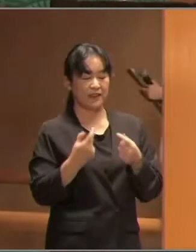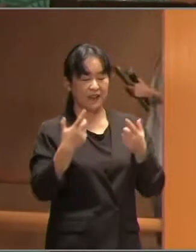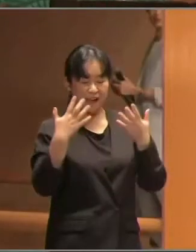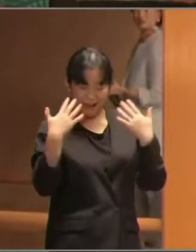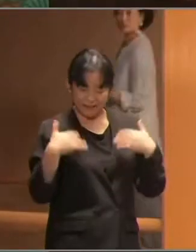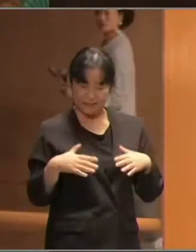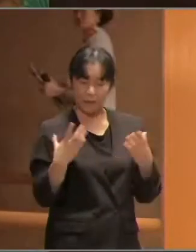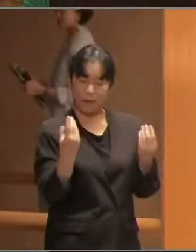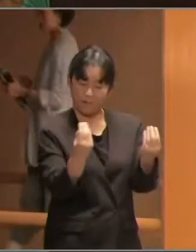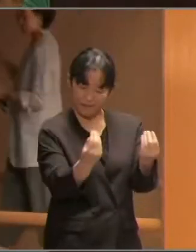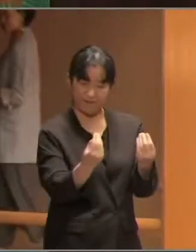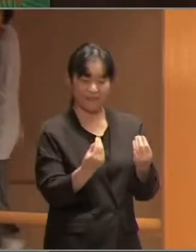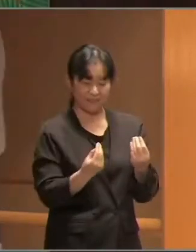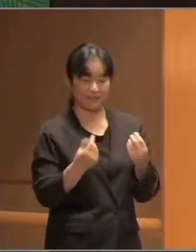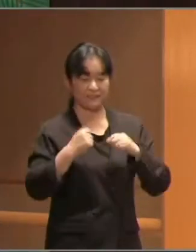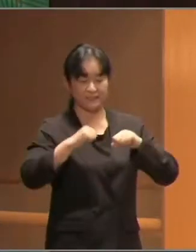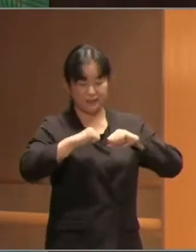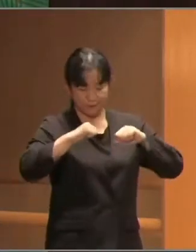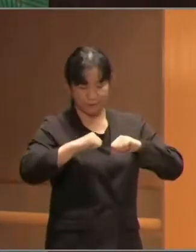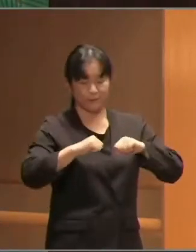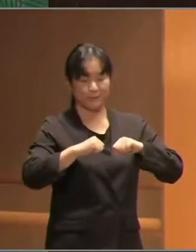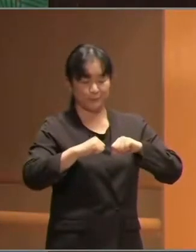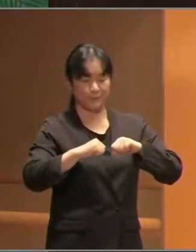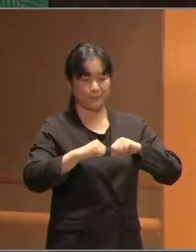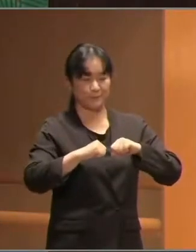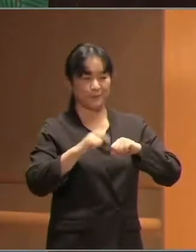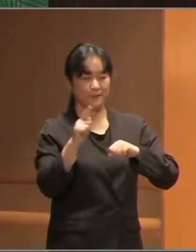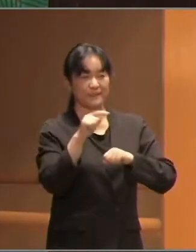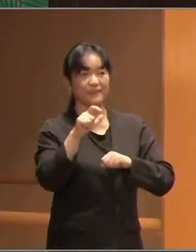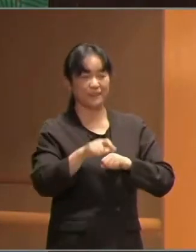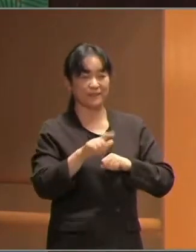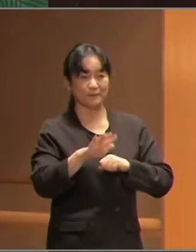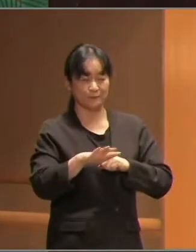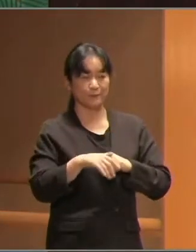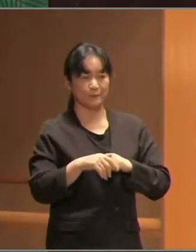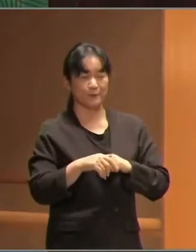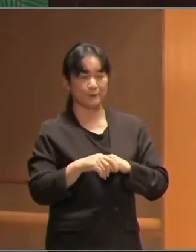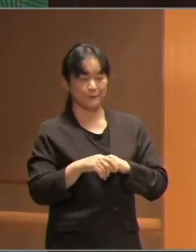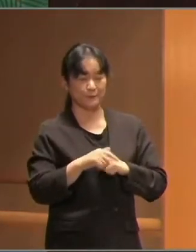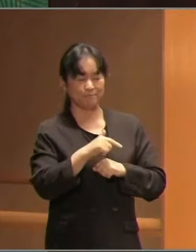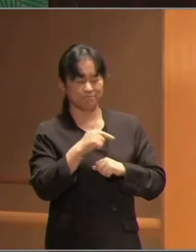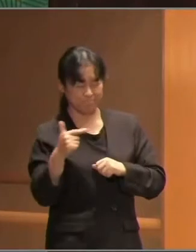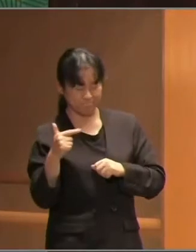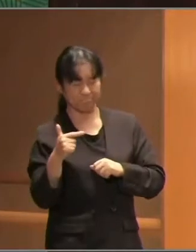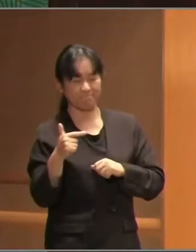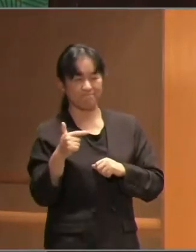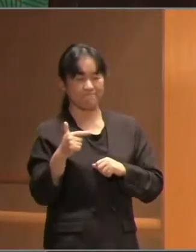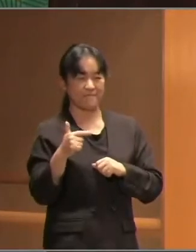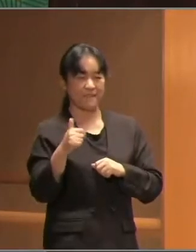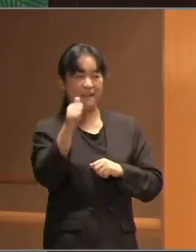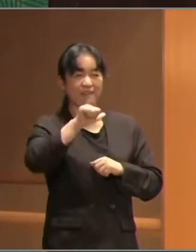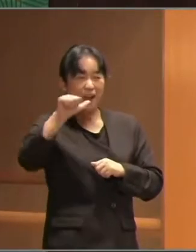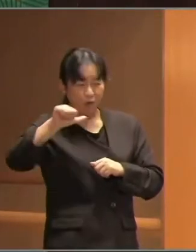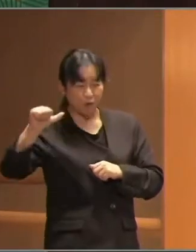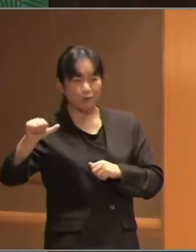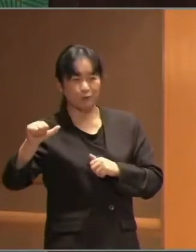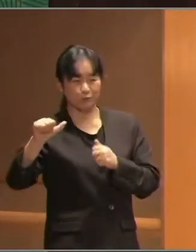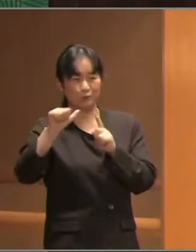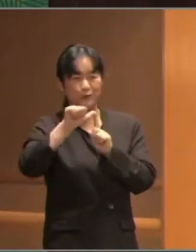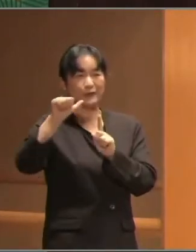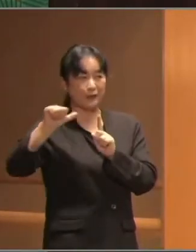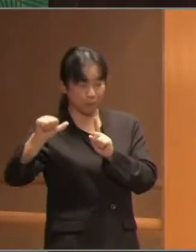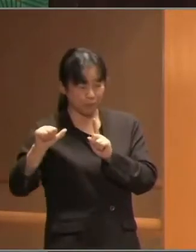see me, I really live as I want to be like, and I am a super analog person.